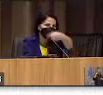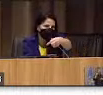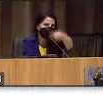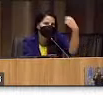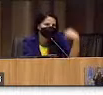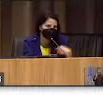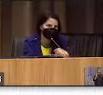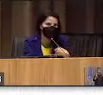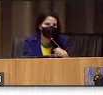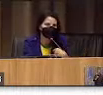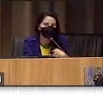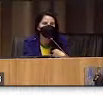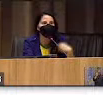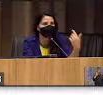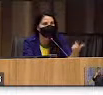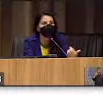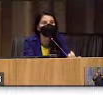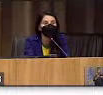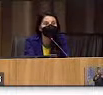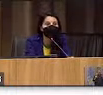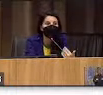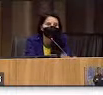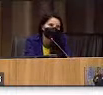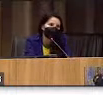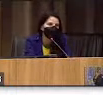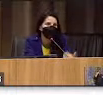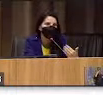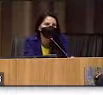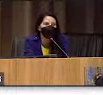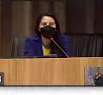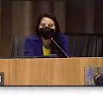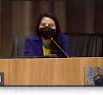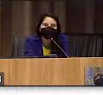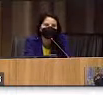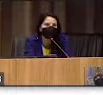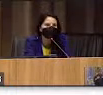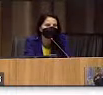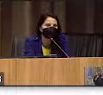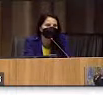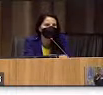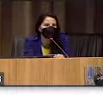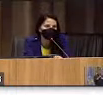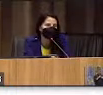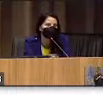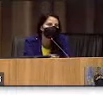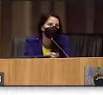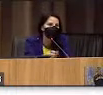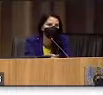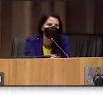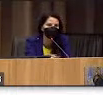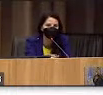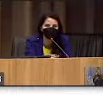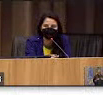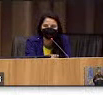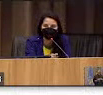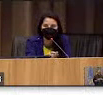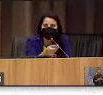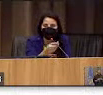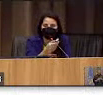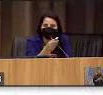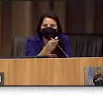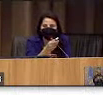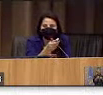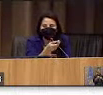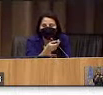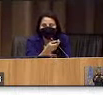is going to be a difference. So we could not even validate and see what is the precision, what the accuracy